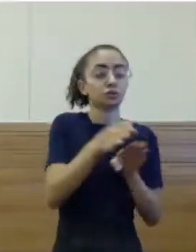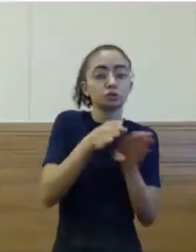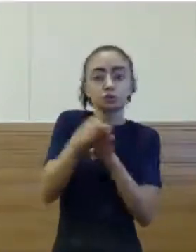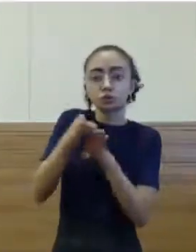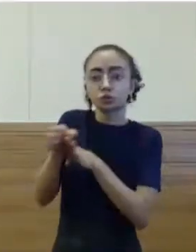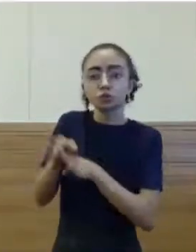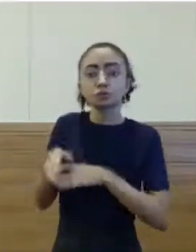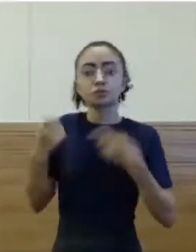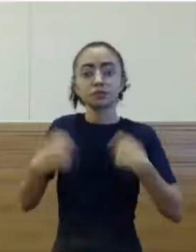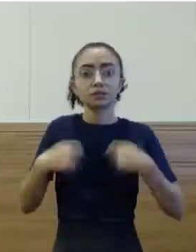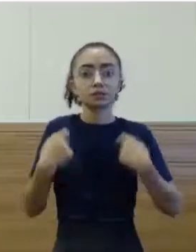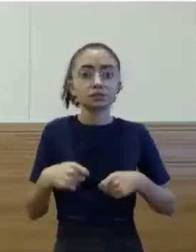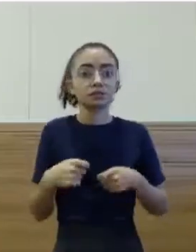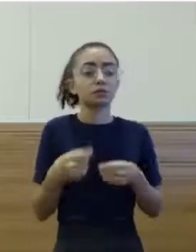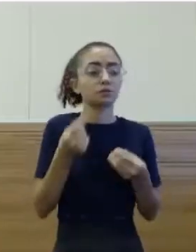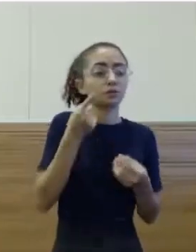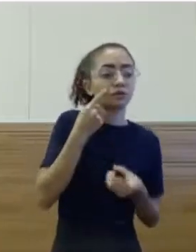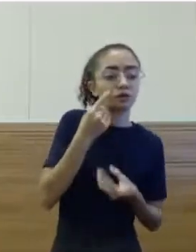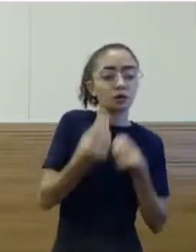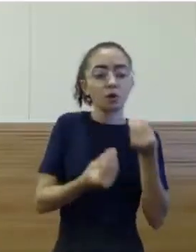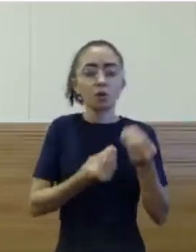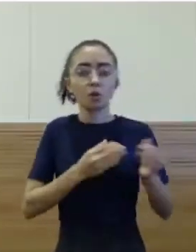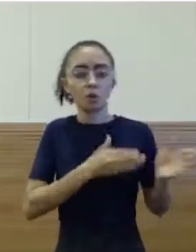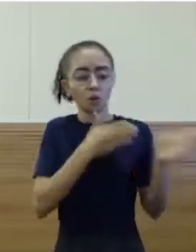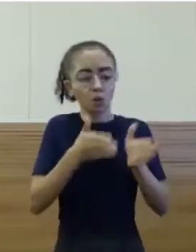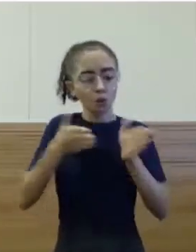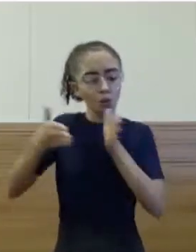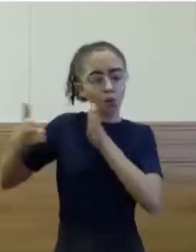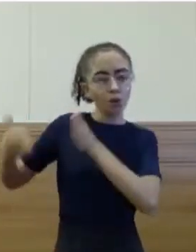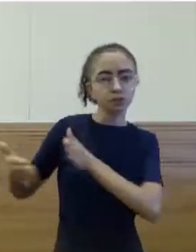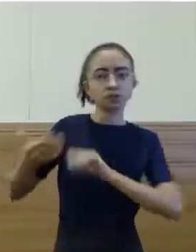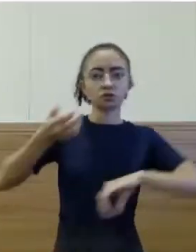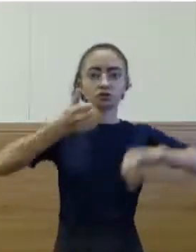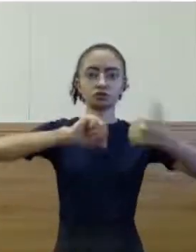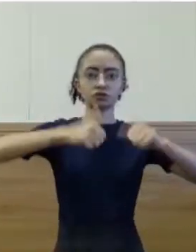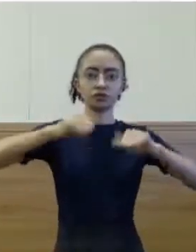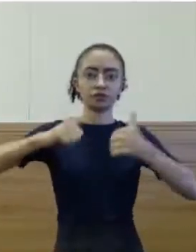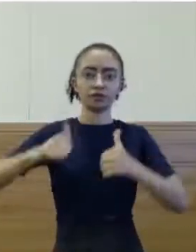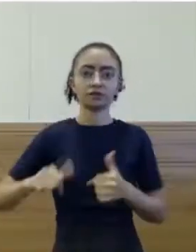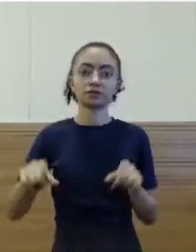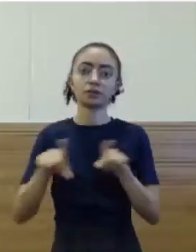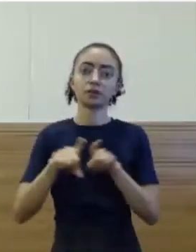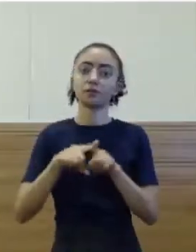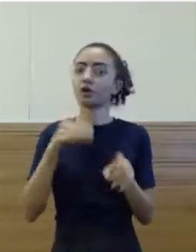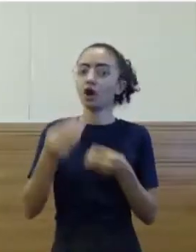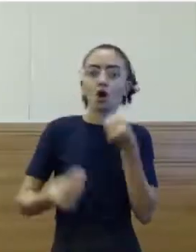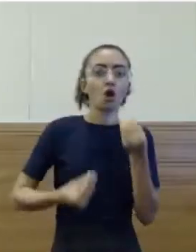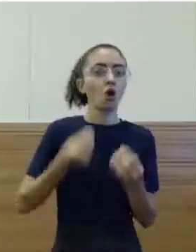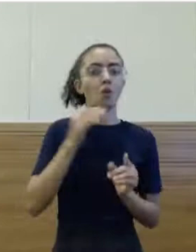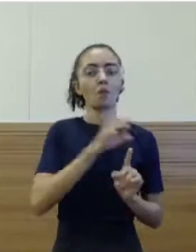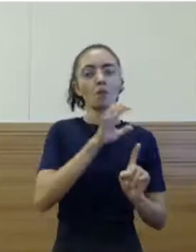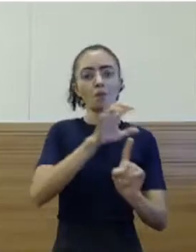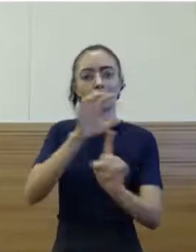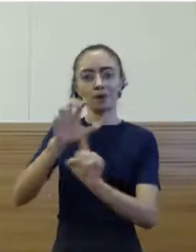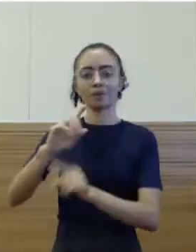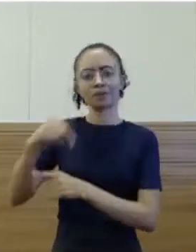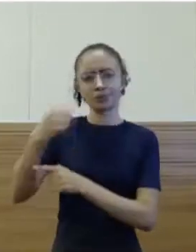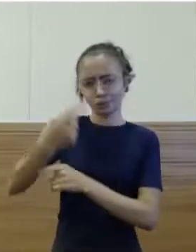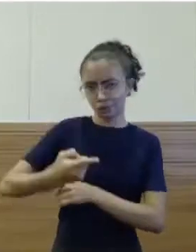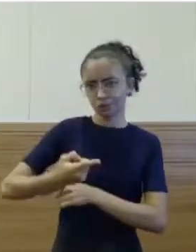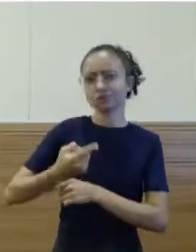complementary measures, and to orient our process, be it in implementation or in